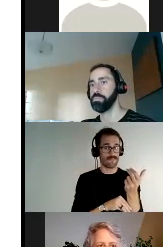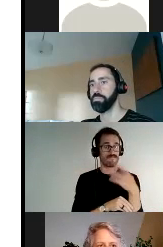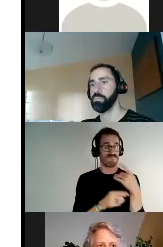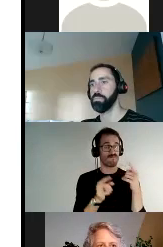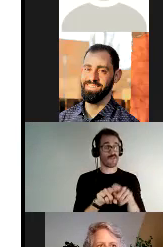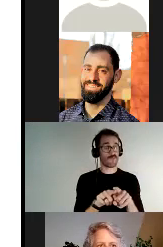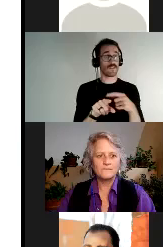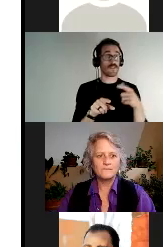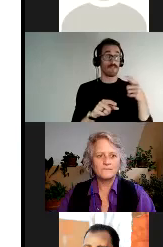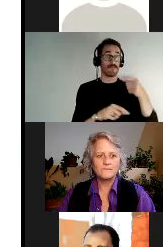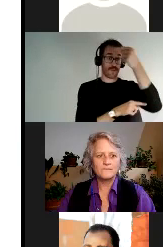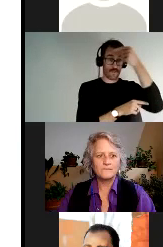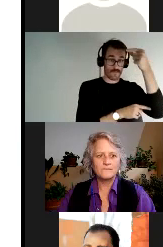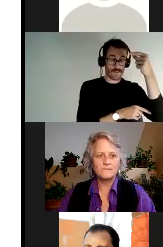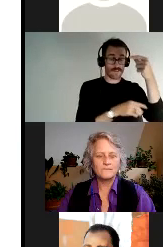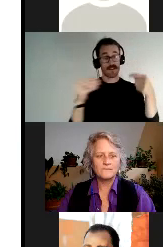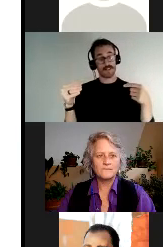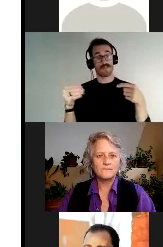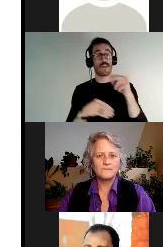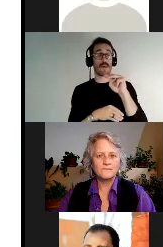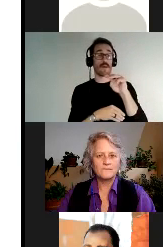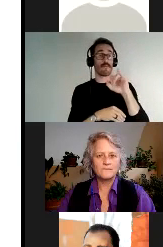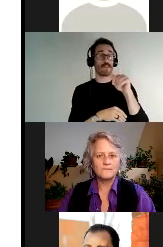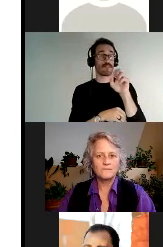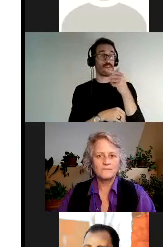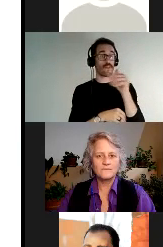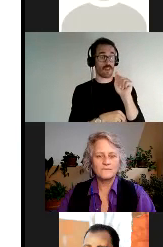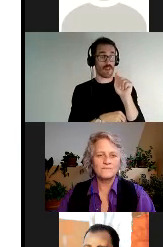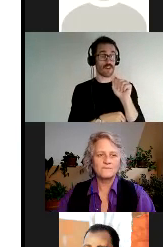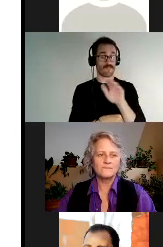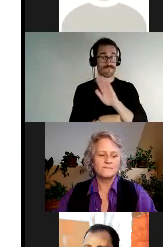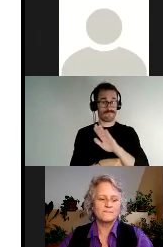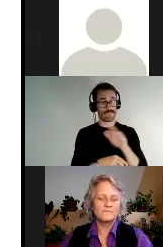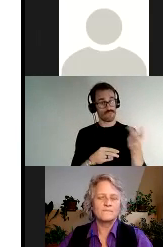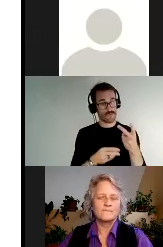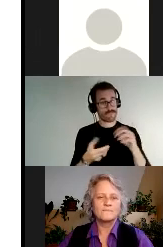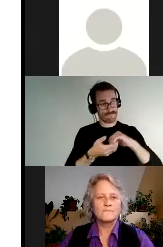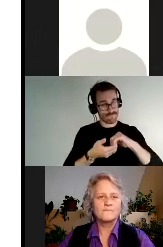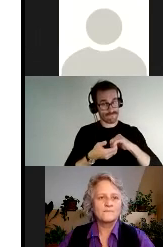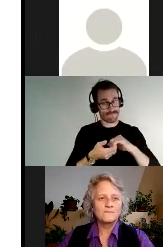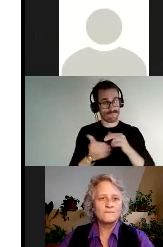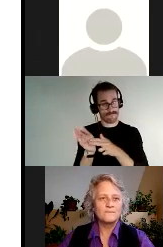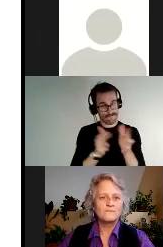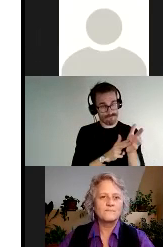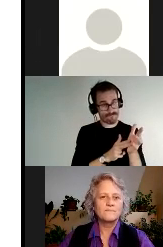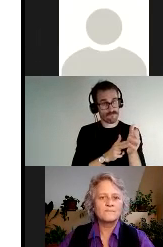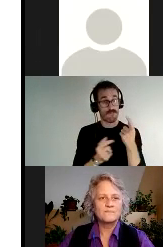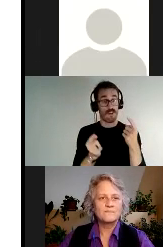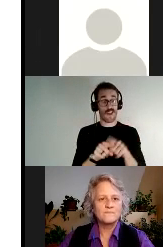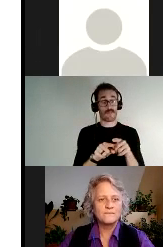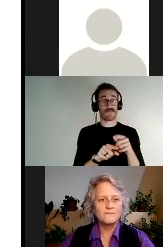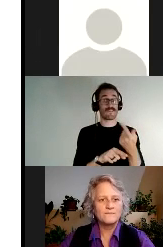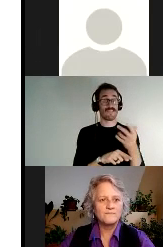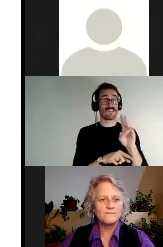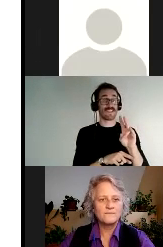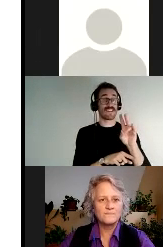between the Crown and the Mississaugas of the Credit. And an interesting fact is it was drafted in